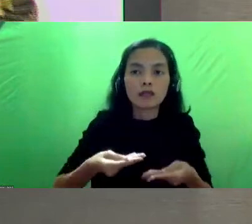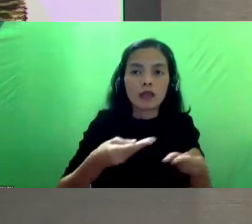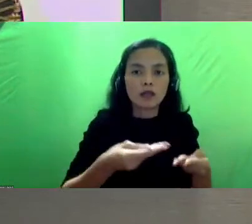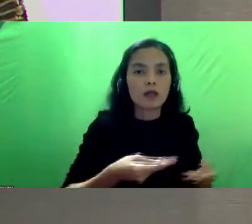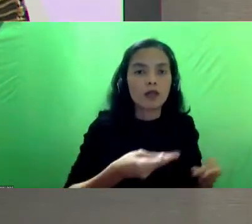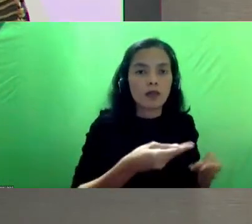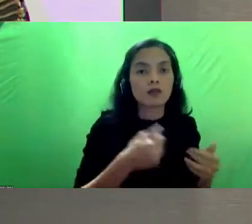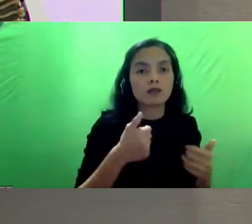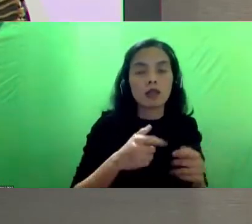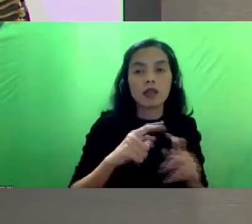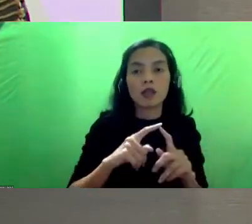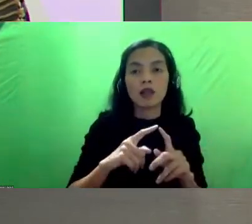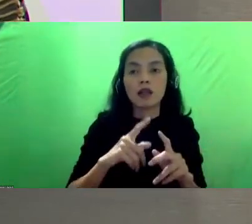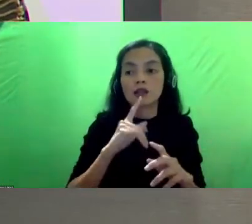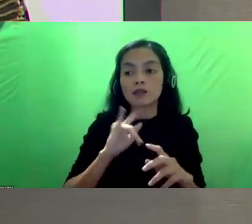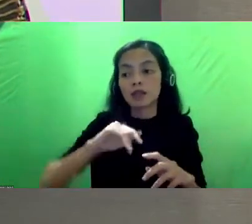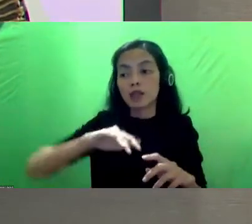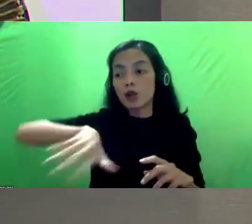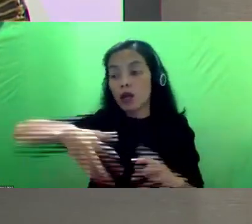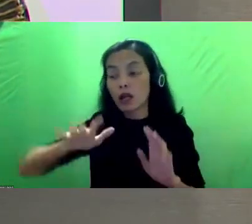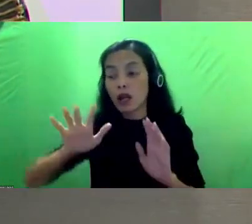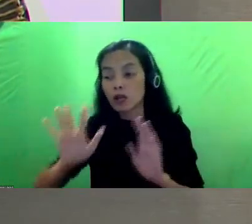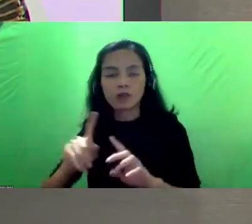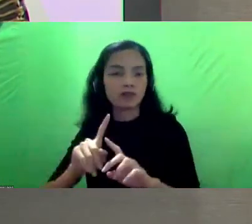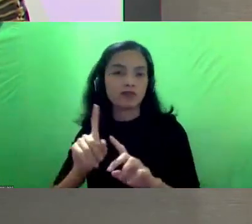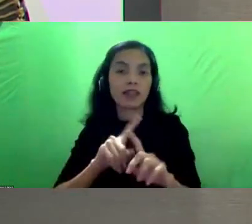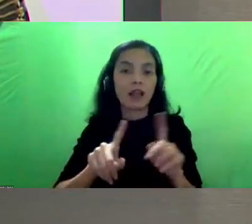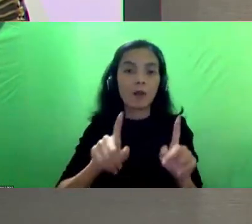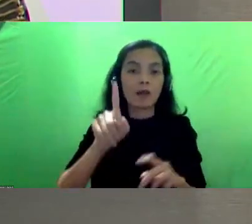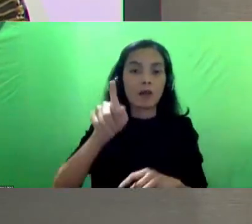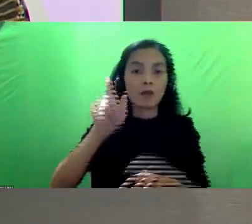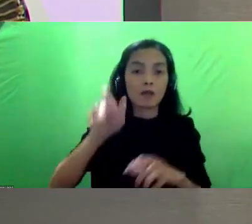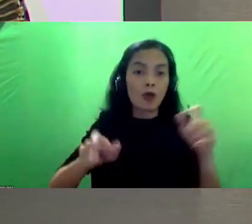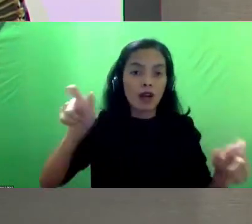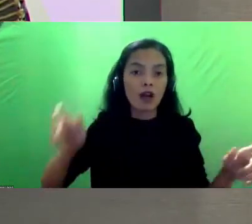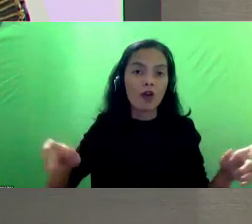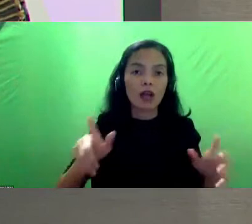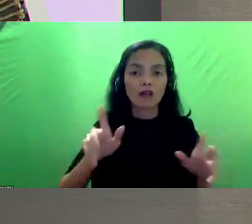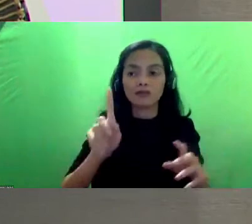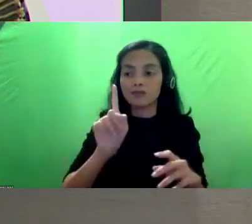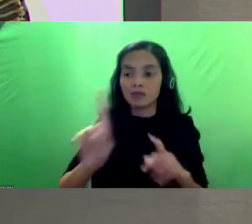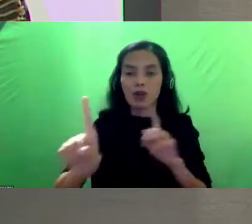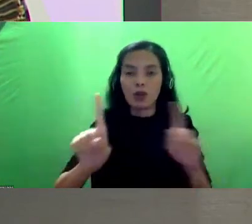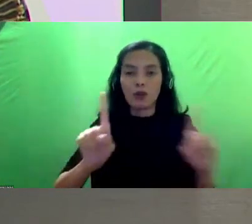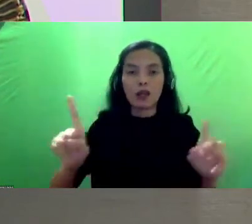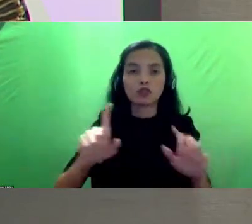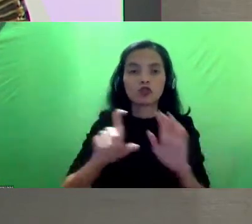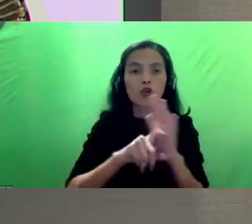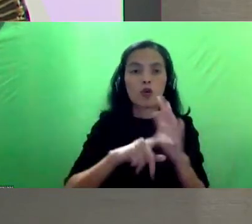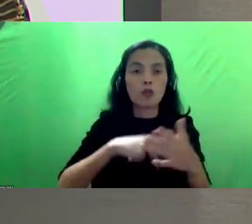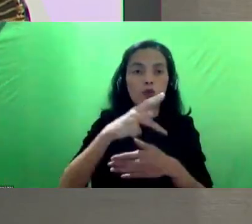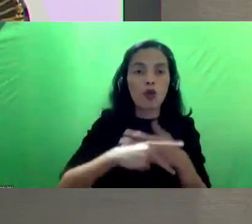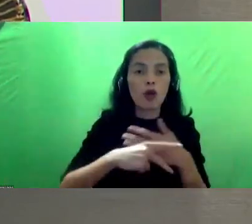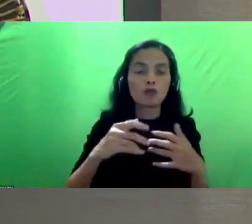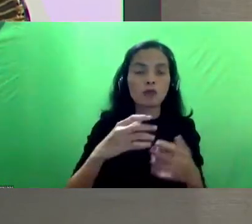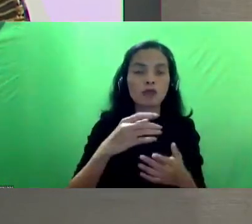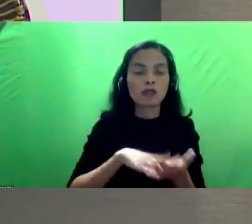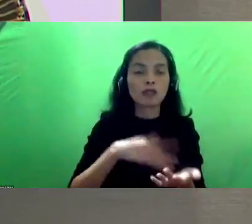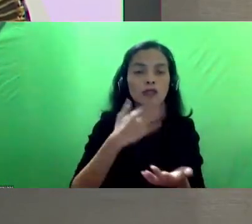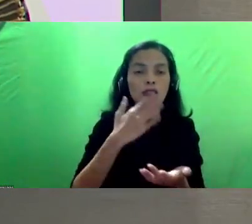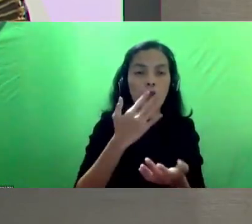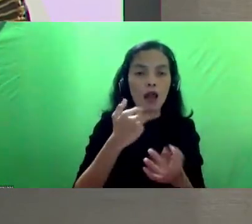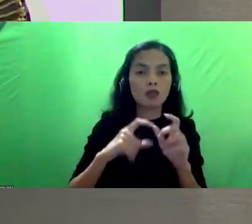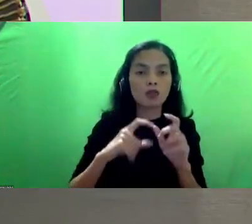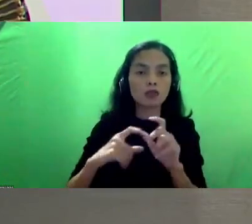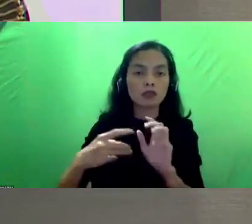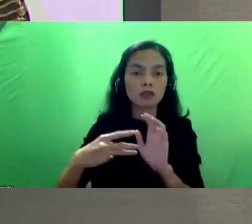individual programs like it's not just like program Sembako, PKH that target the